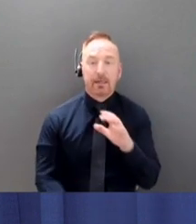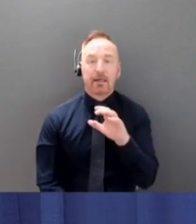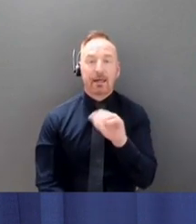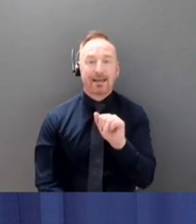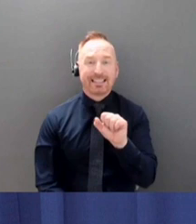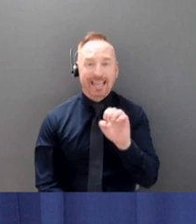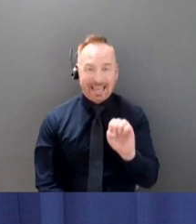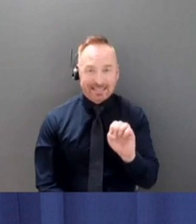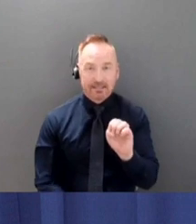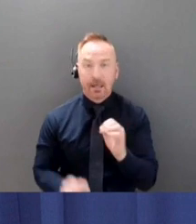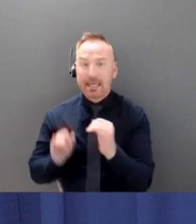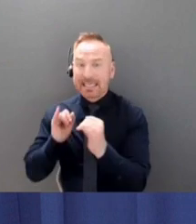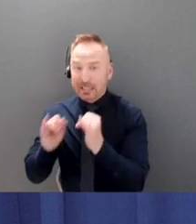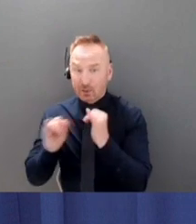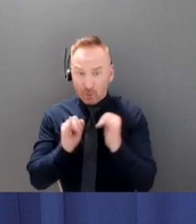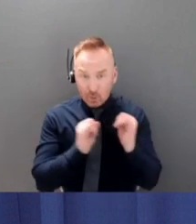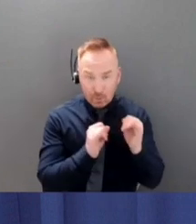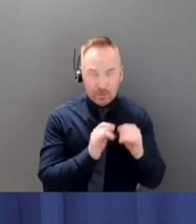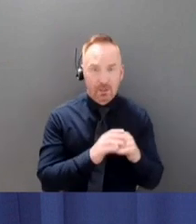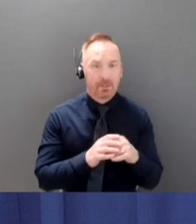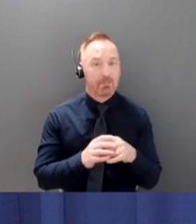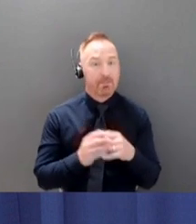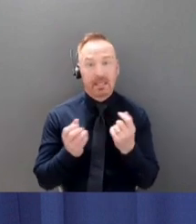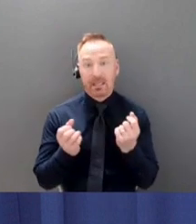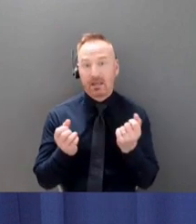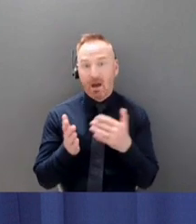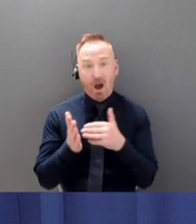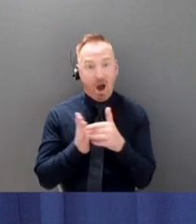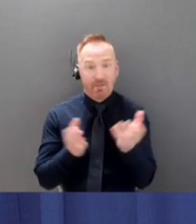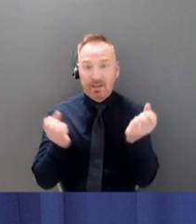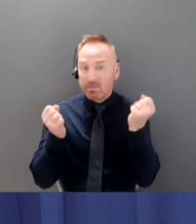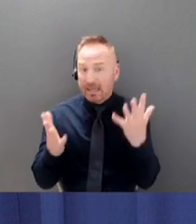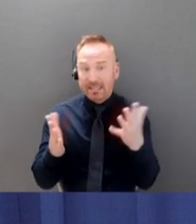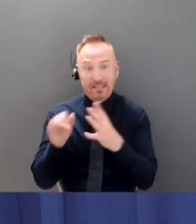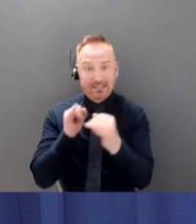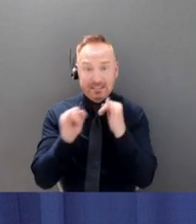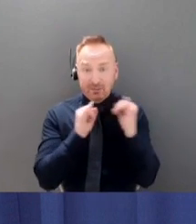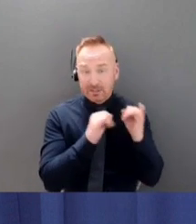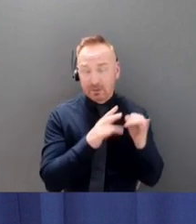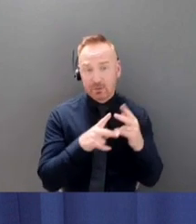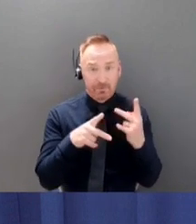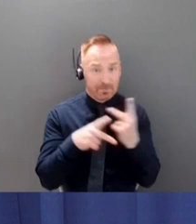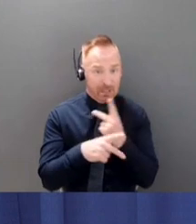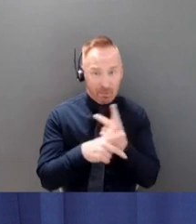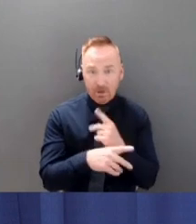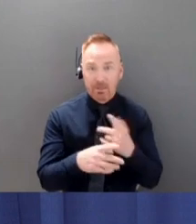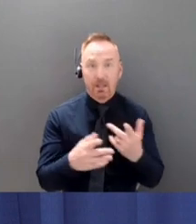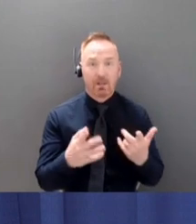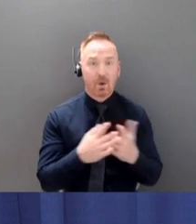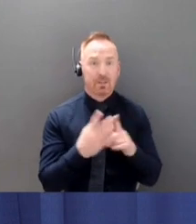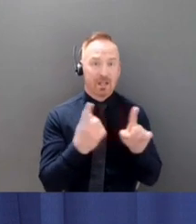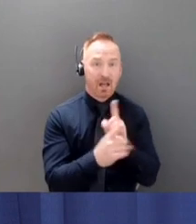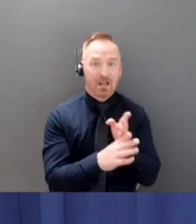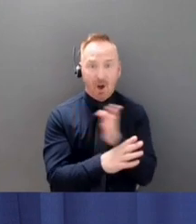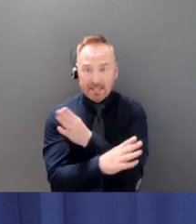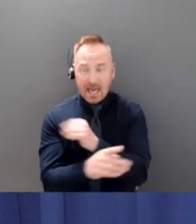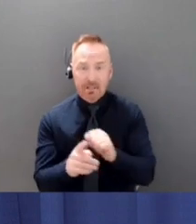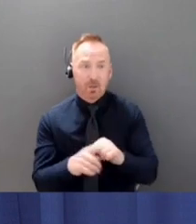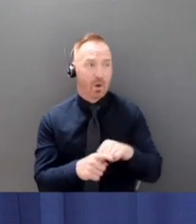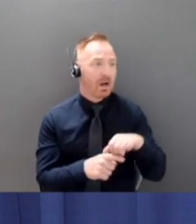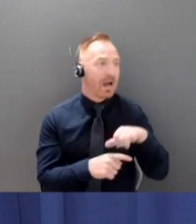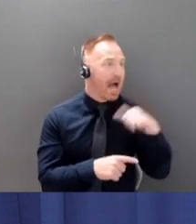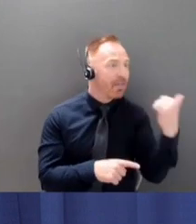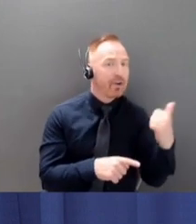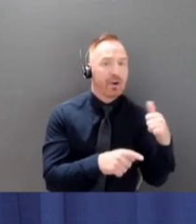many interviews to determine. Determine contacts and any other potential settings of risk where people